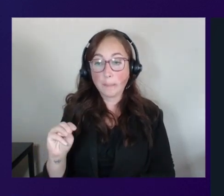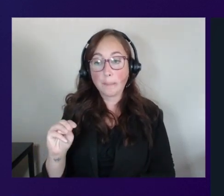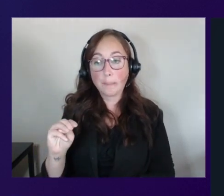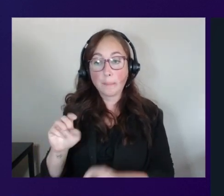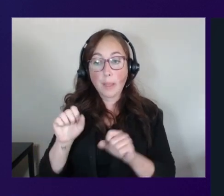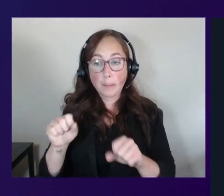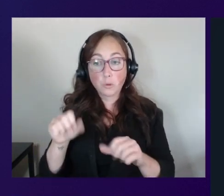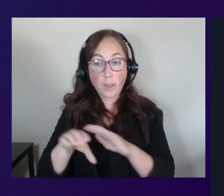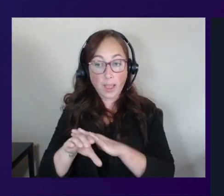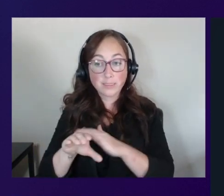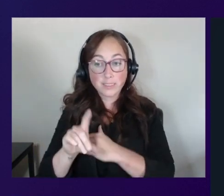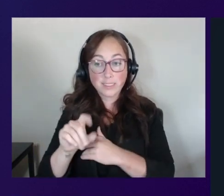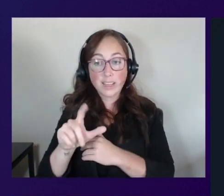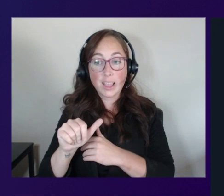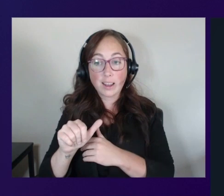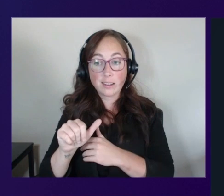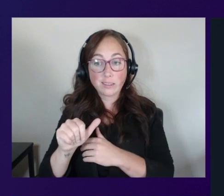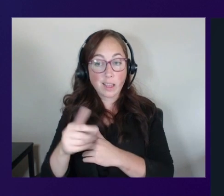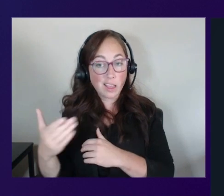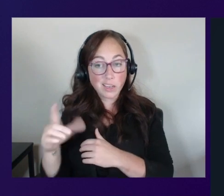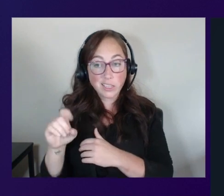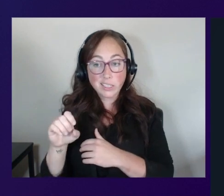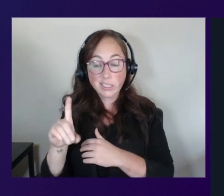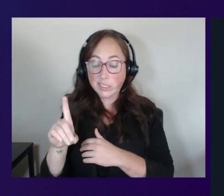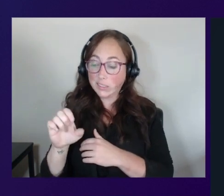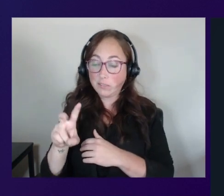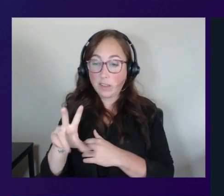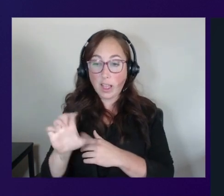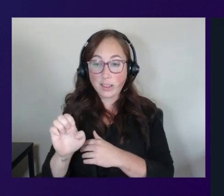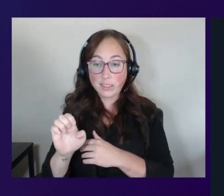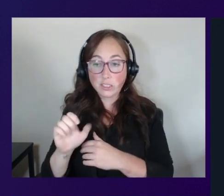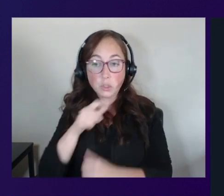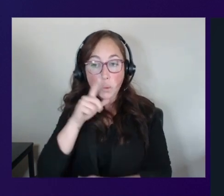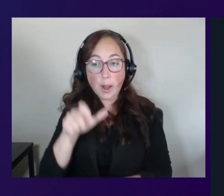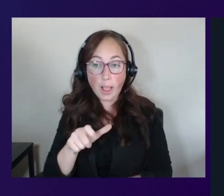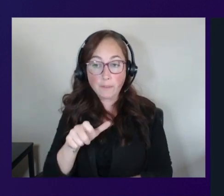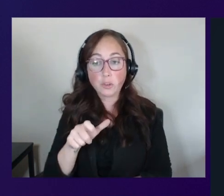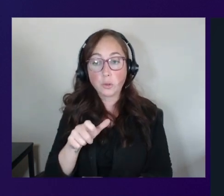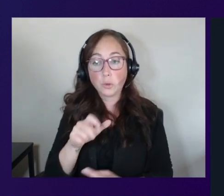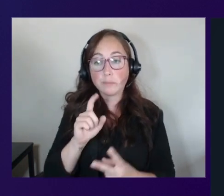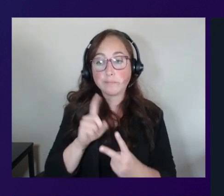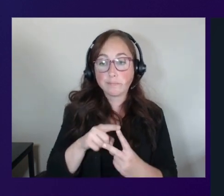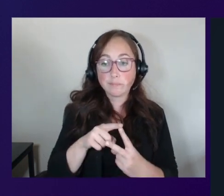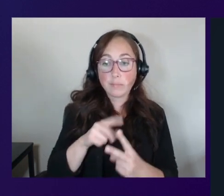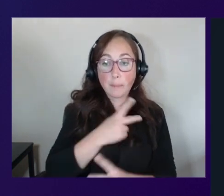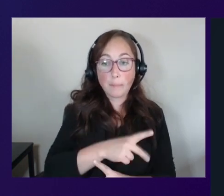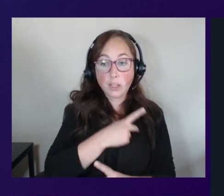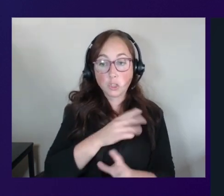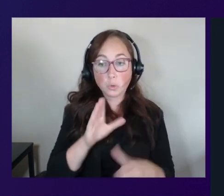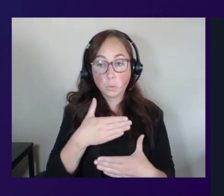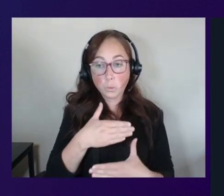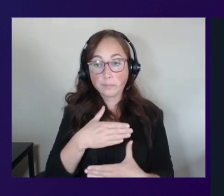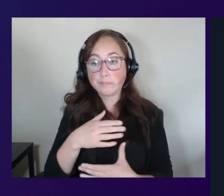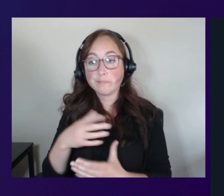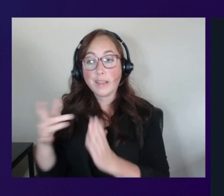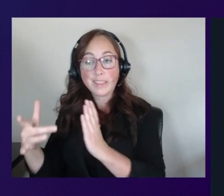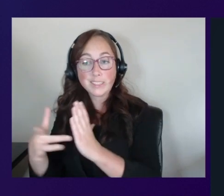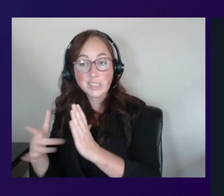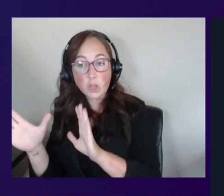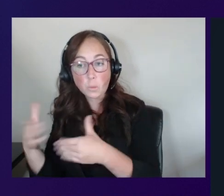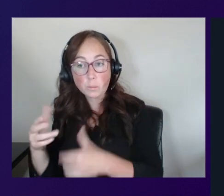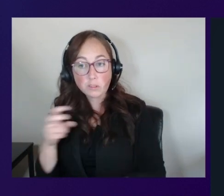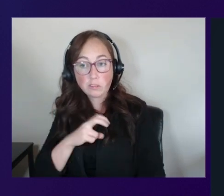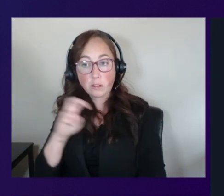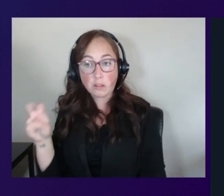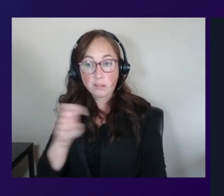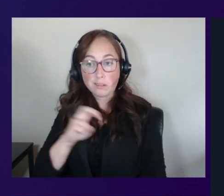device. So they don't have to go back and forth between the patient room and the desktop. Yeah. And they're able to treat more